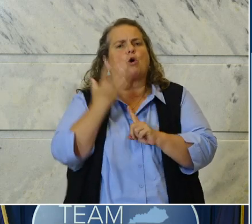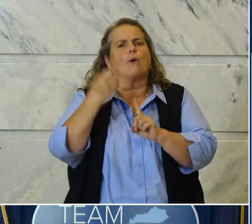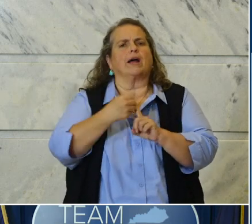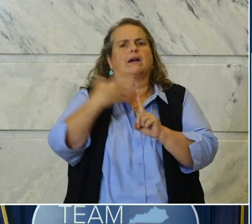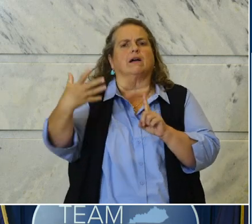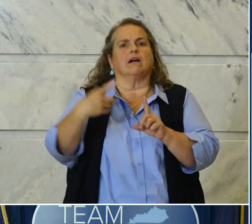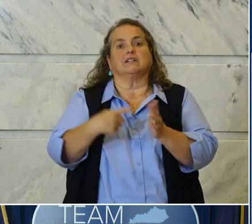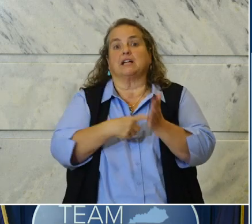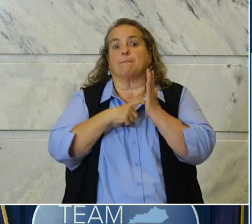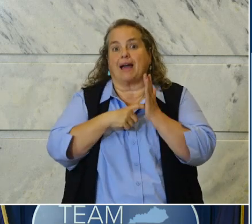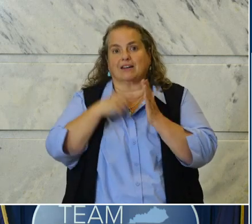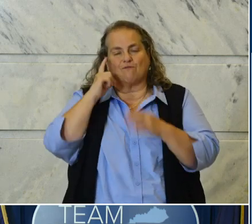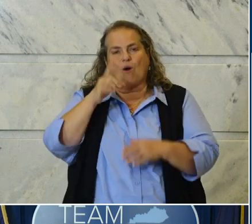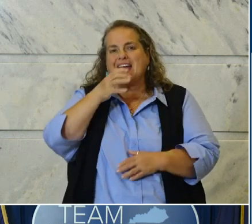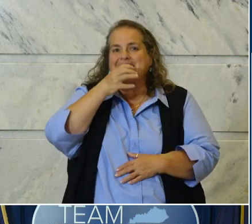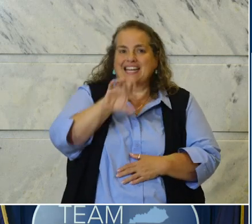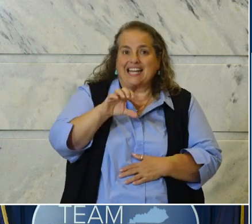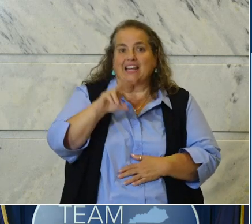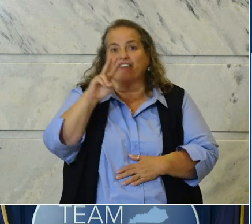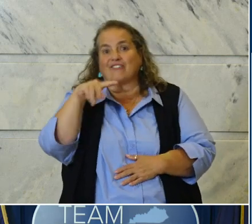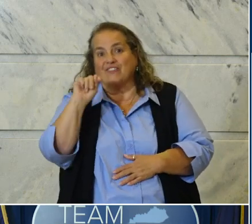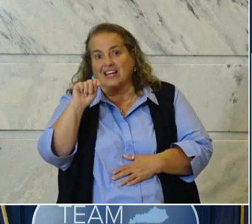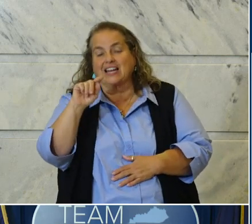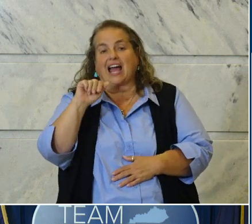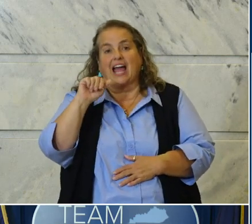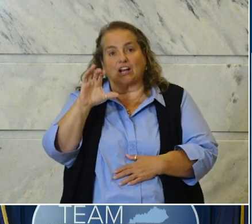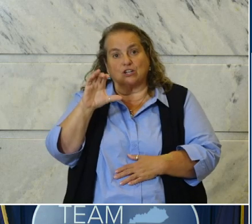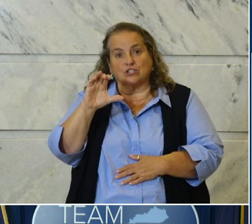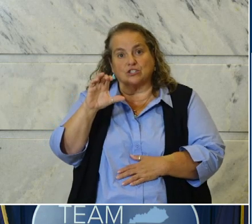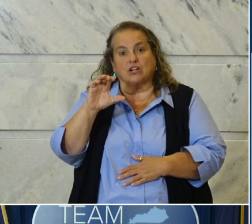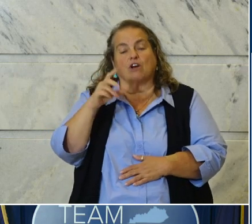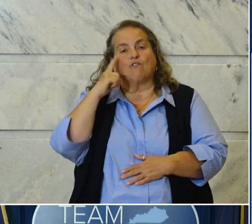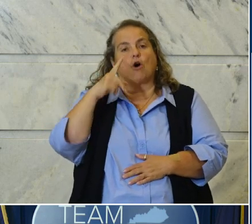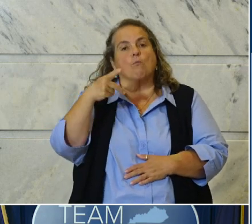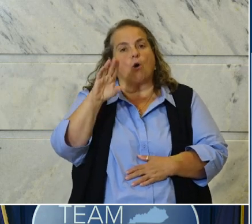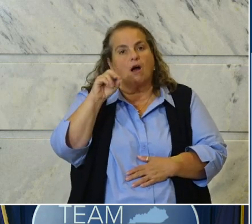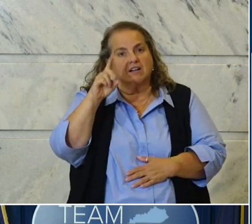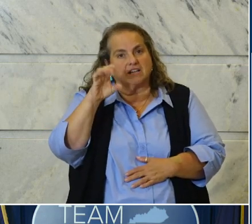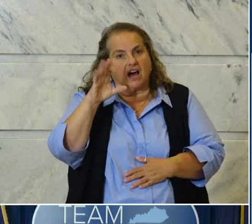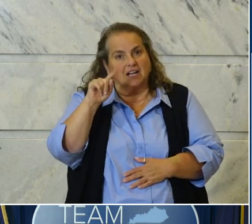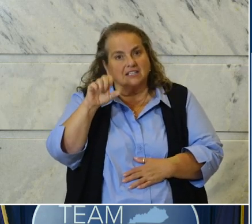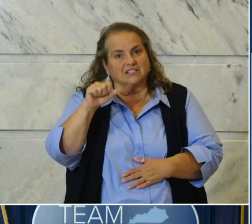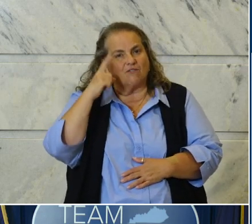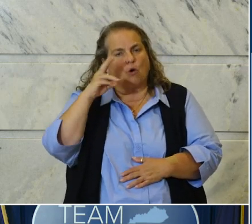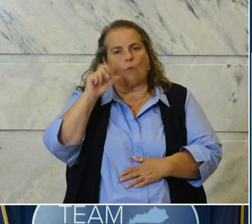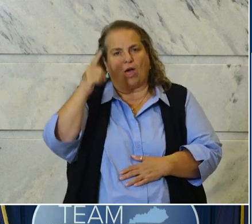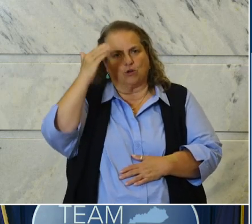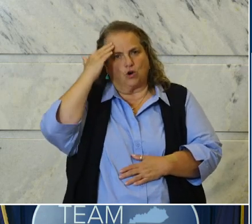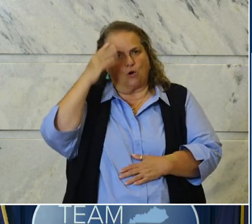heating, ventilation, and air conditioning products